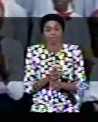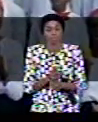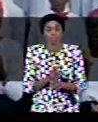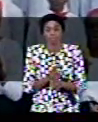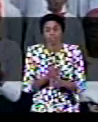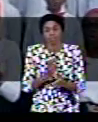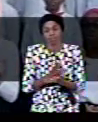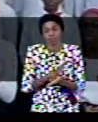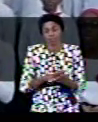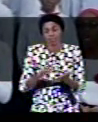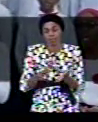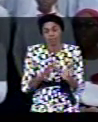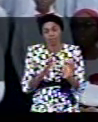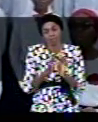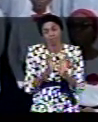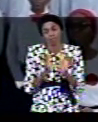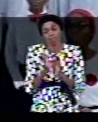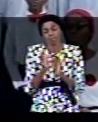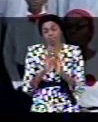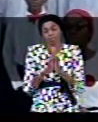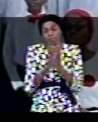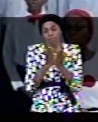world. Holy Bible,